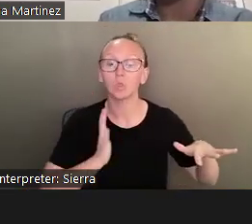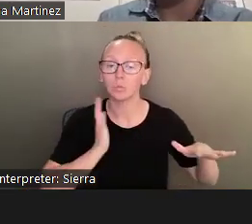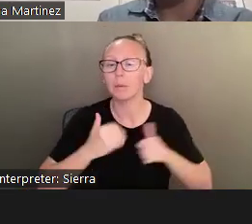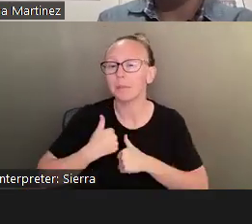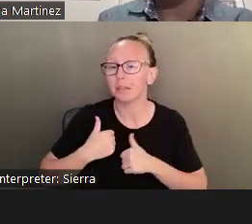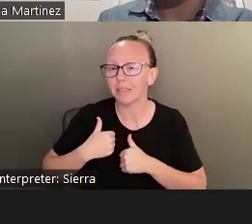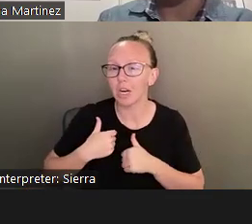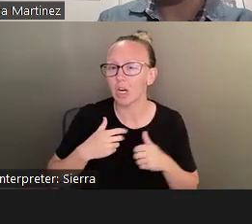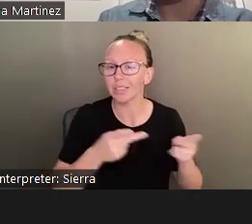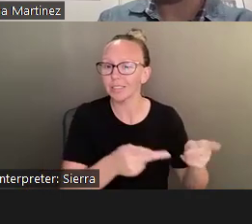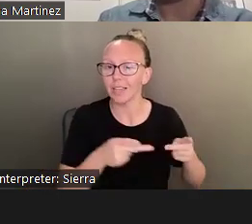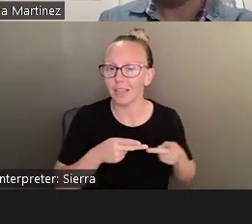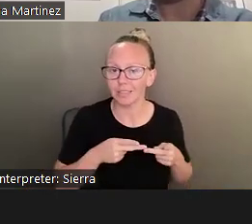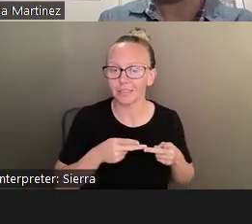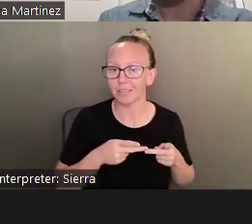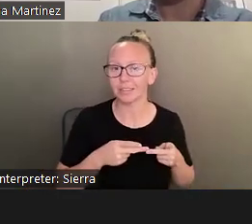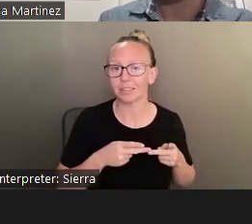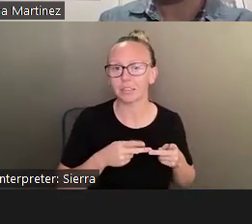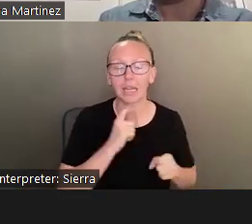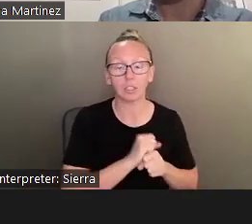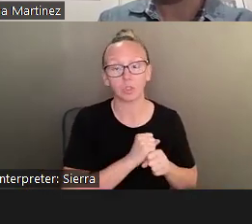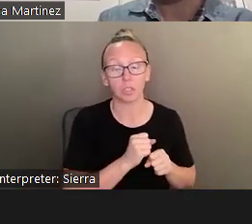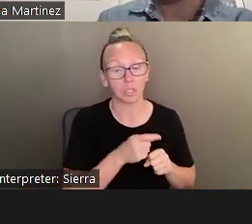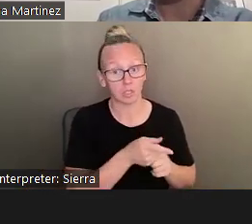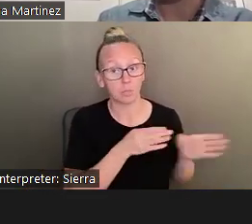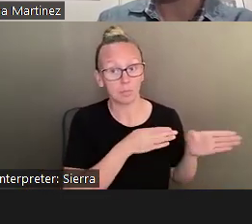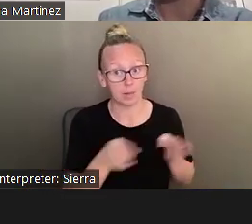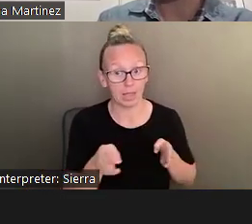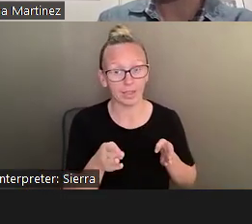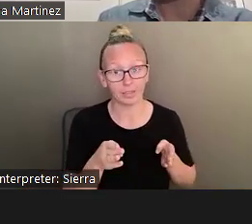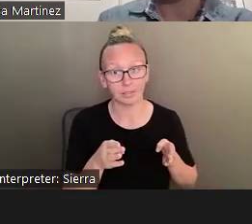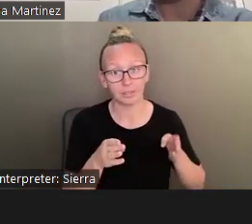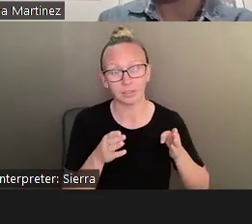military site. It was actually slated for